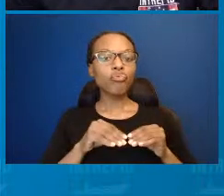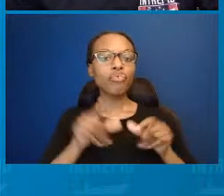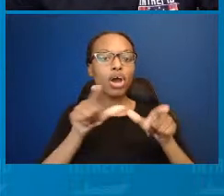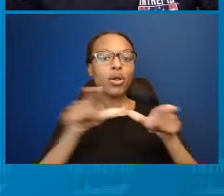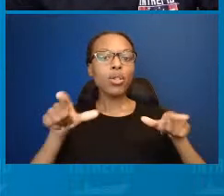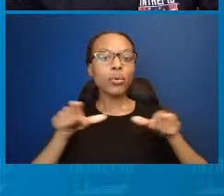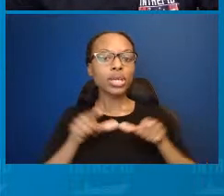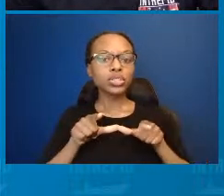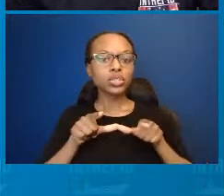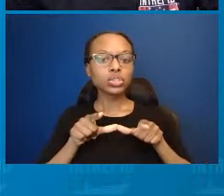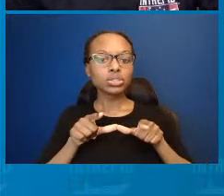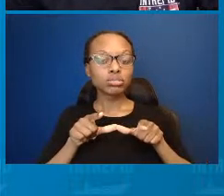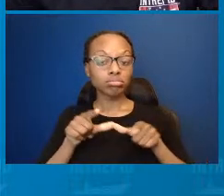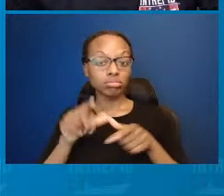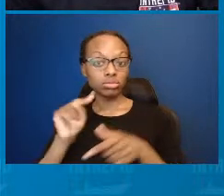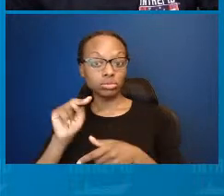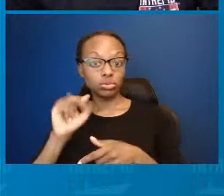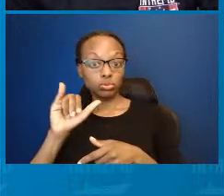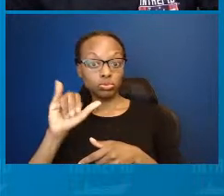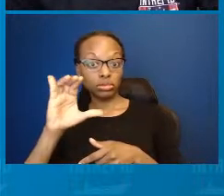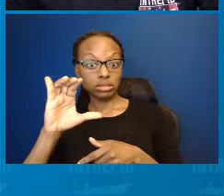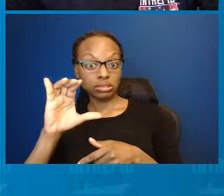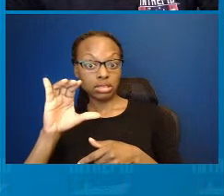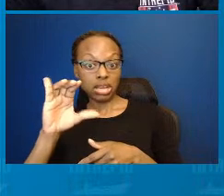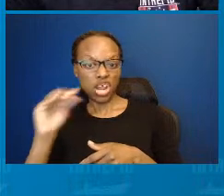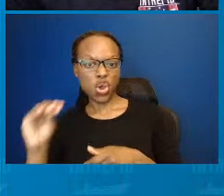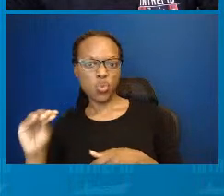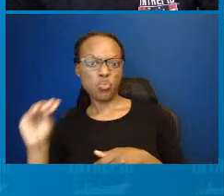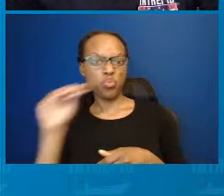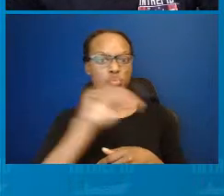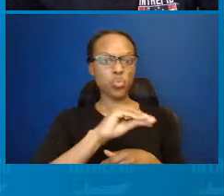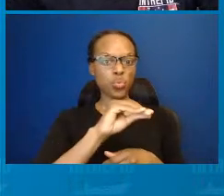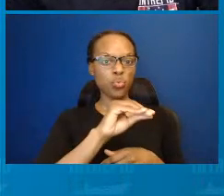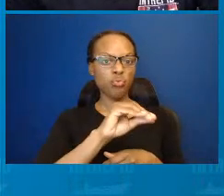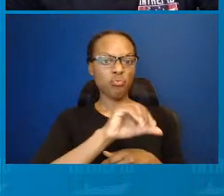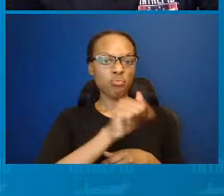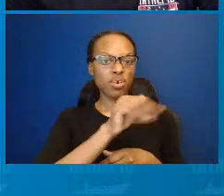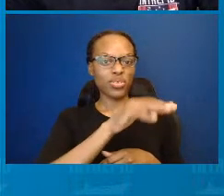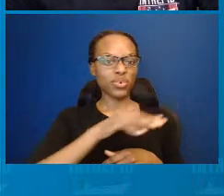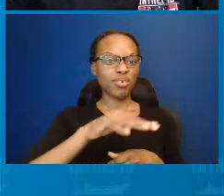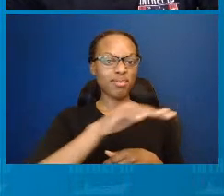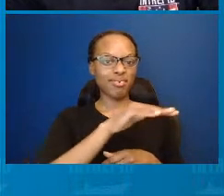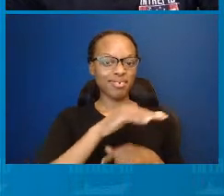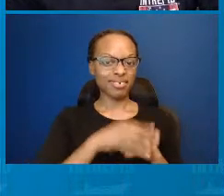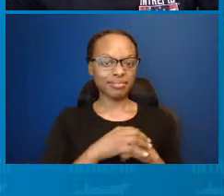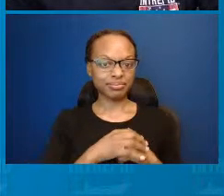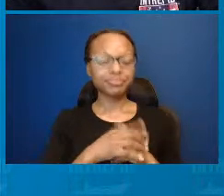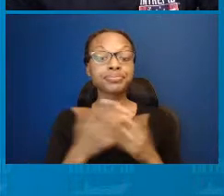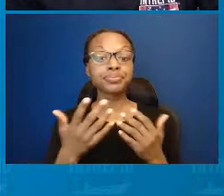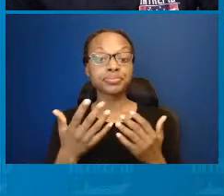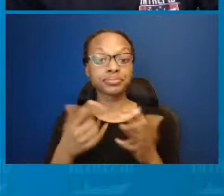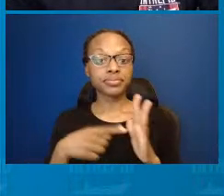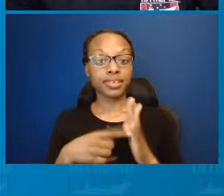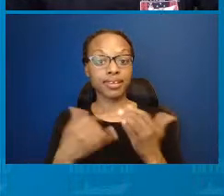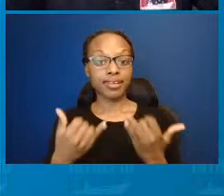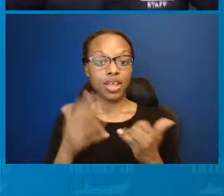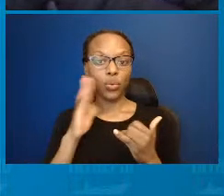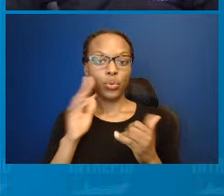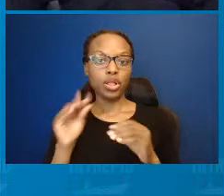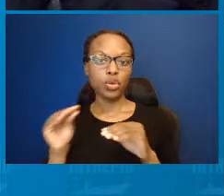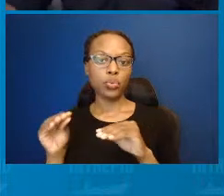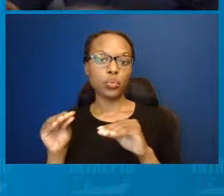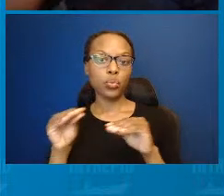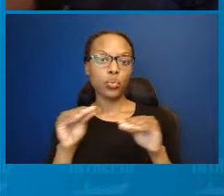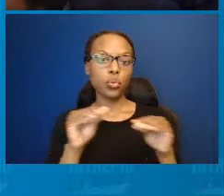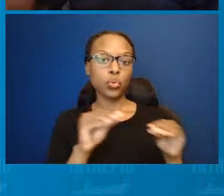change this to the Western stars here to show you all